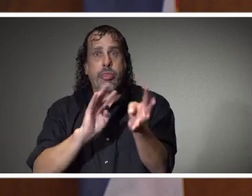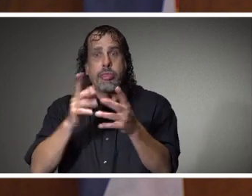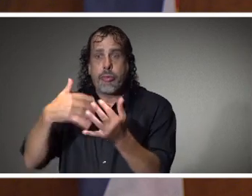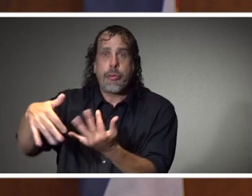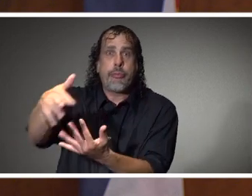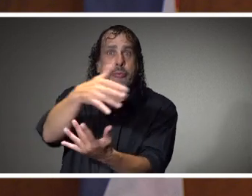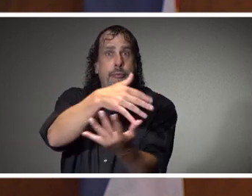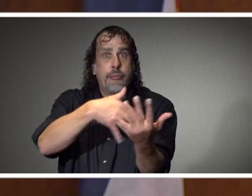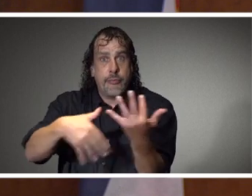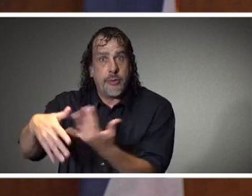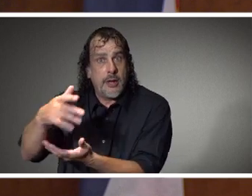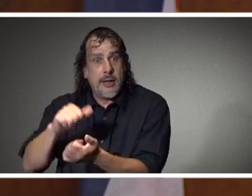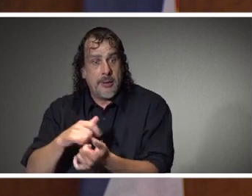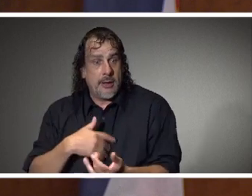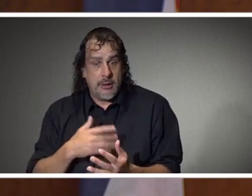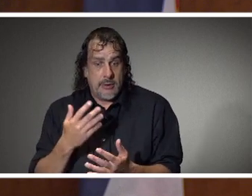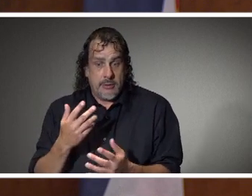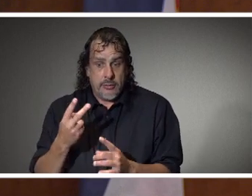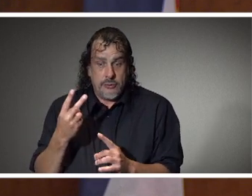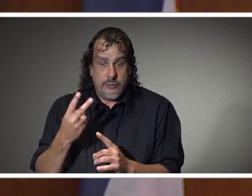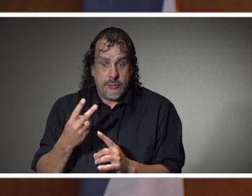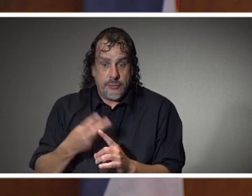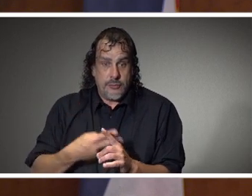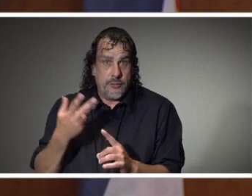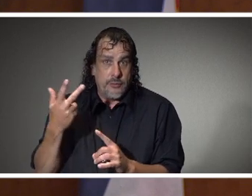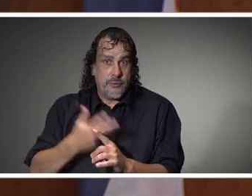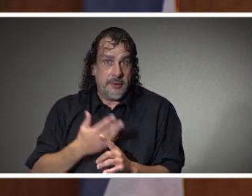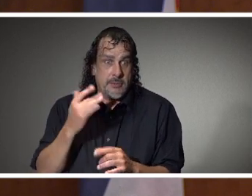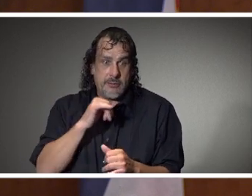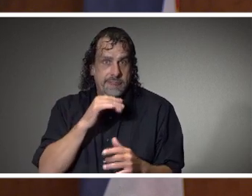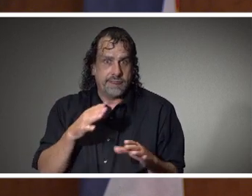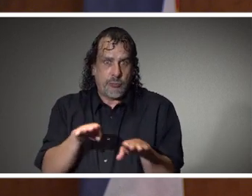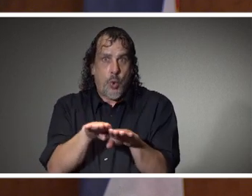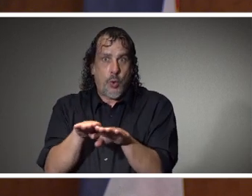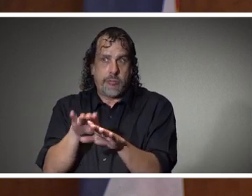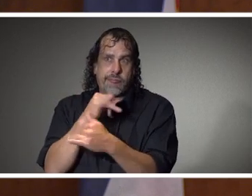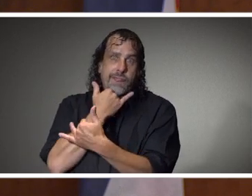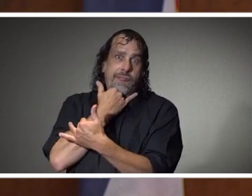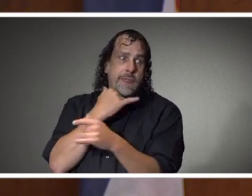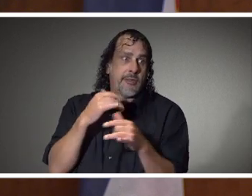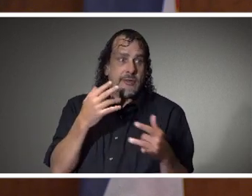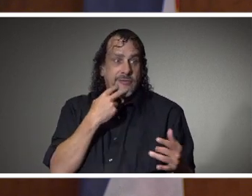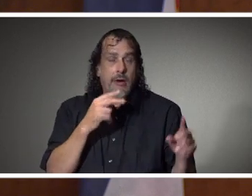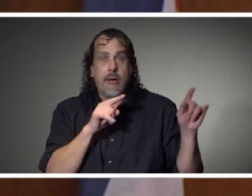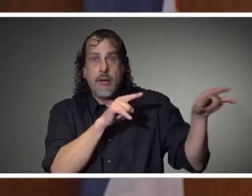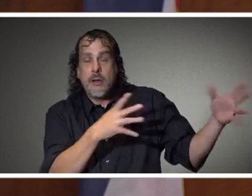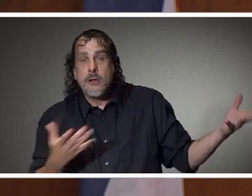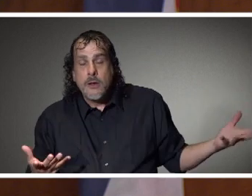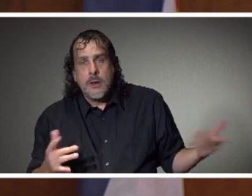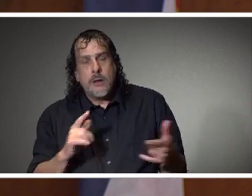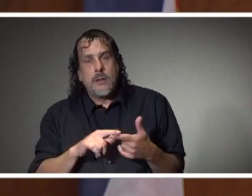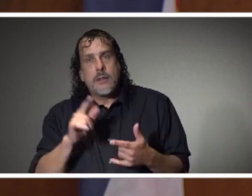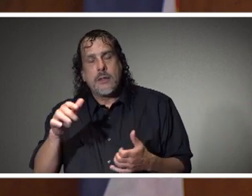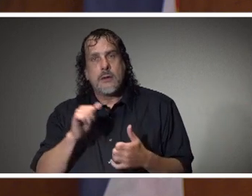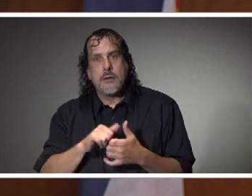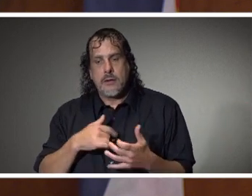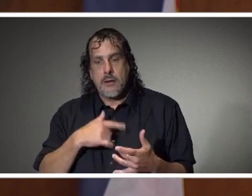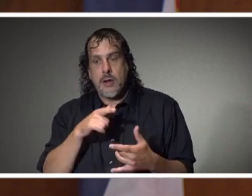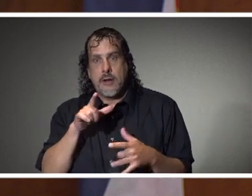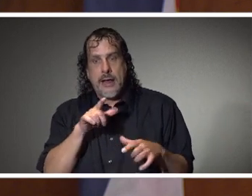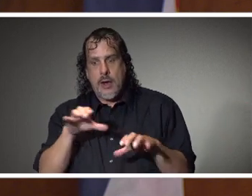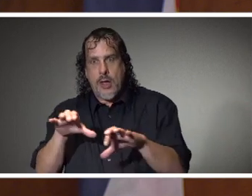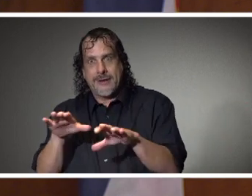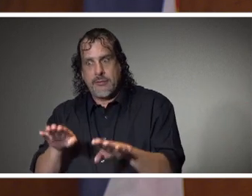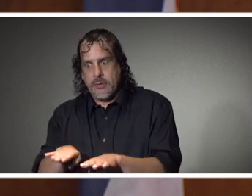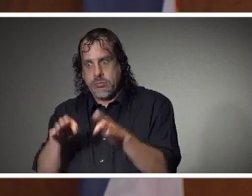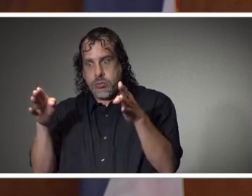that perhaps they weren't doing 2 or 3 months ago, there is certainly a correlation between that activity